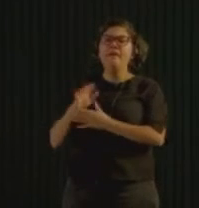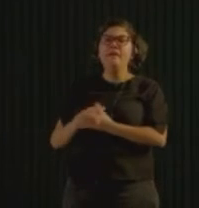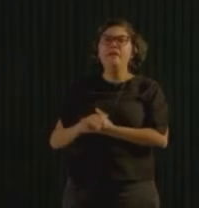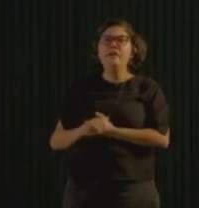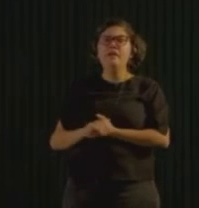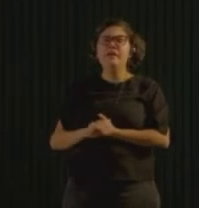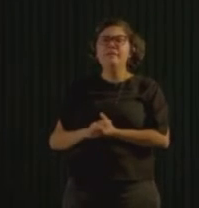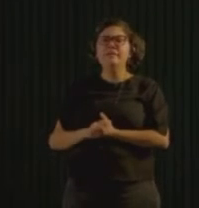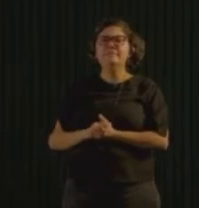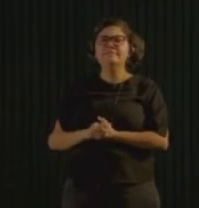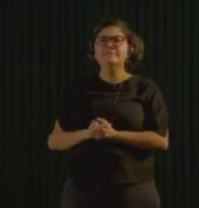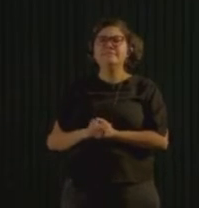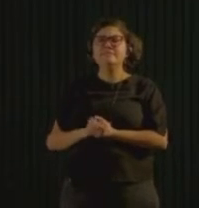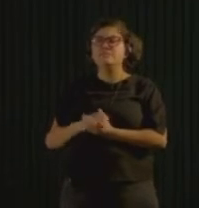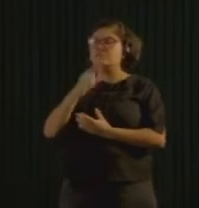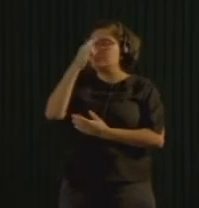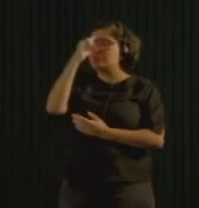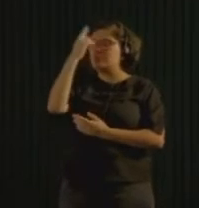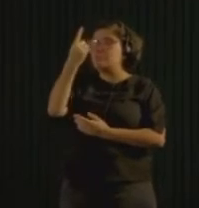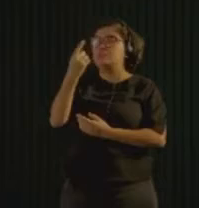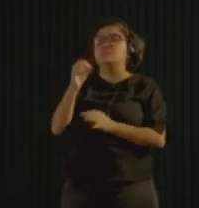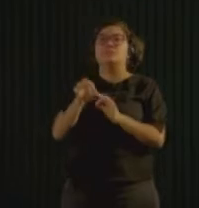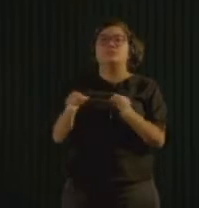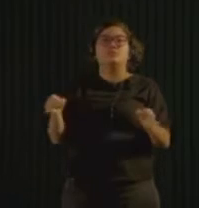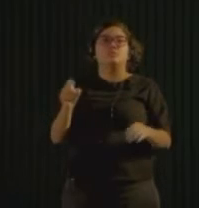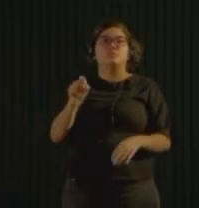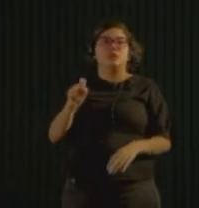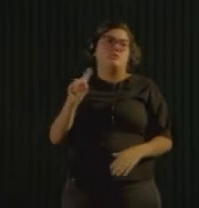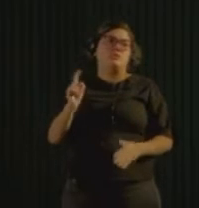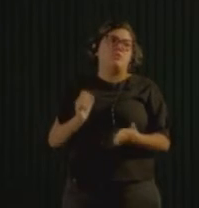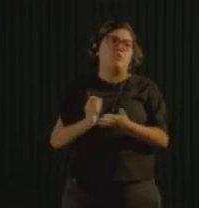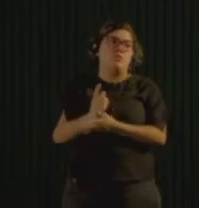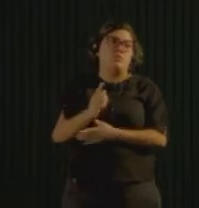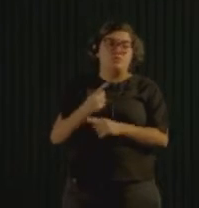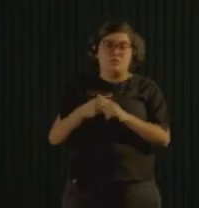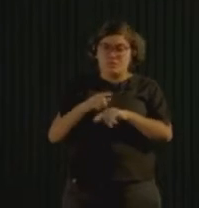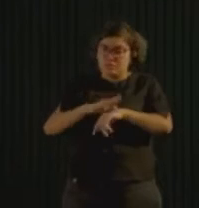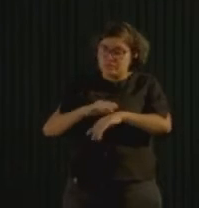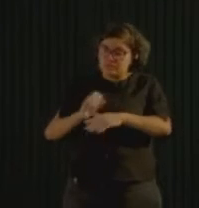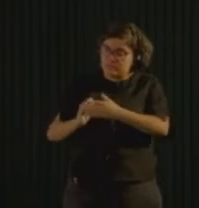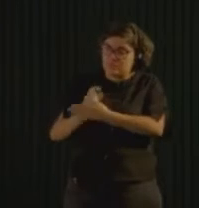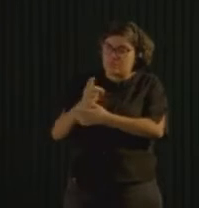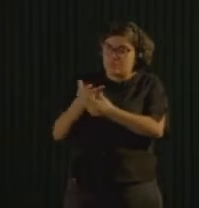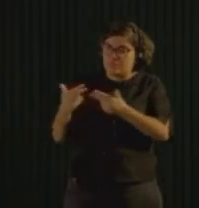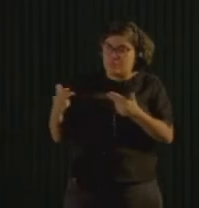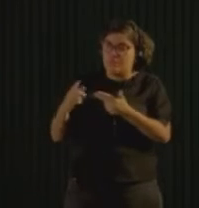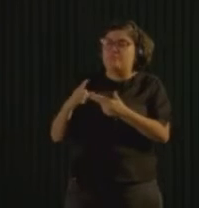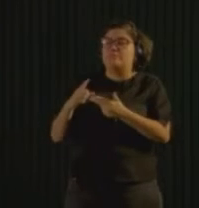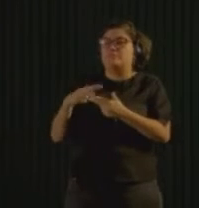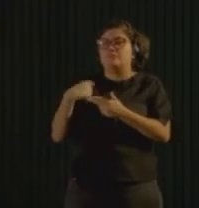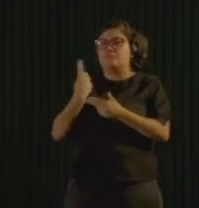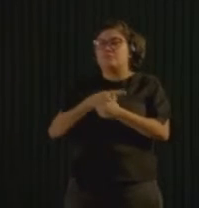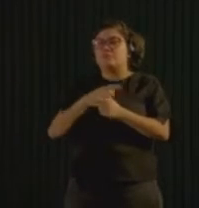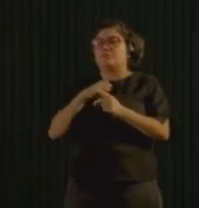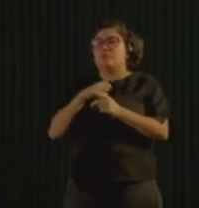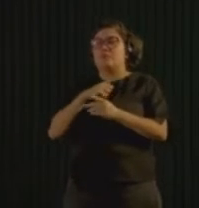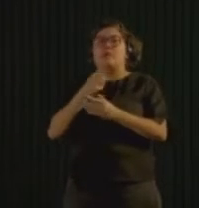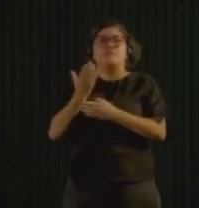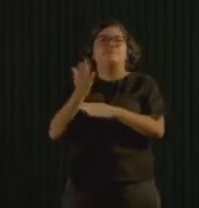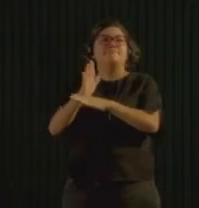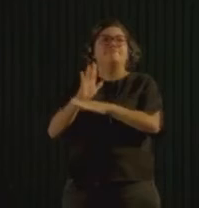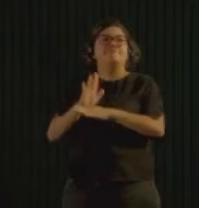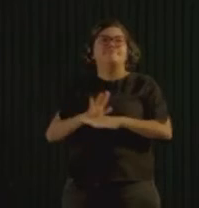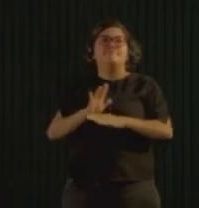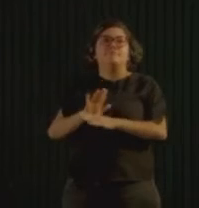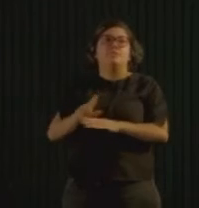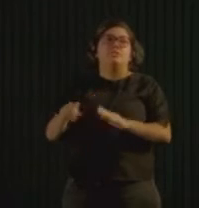simple solution is don't purchase, because when we purchase things, we are voting for more of that negative impact to occur on the planet.